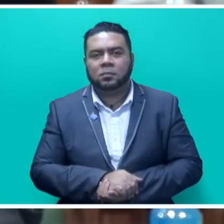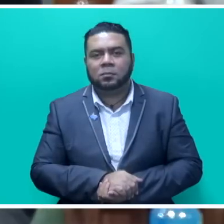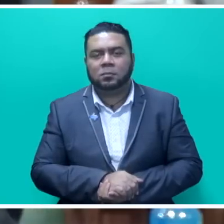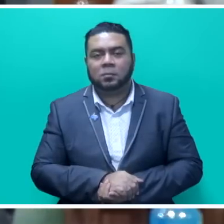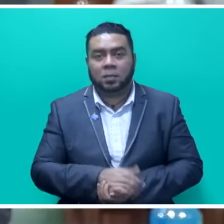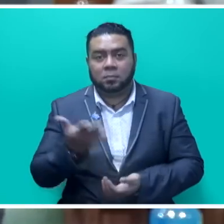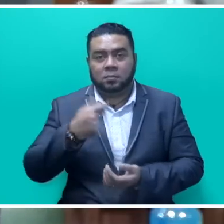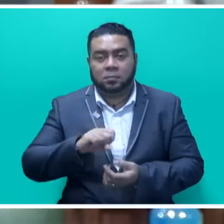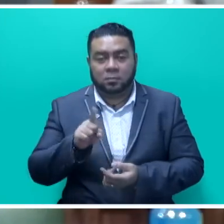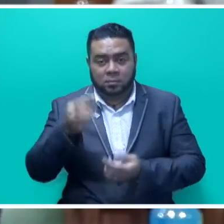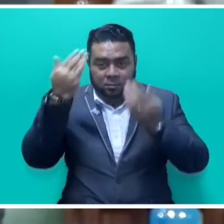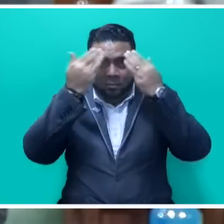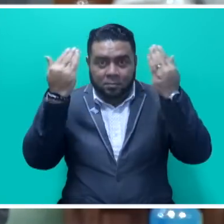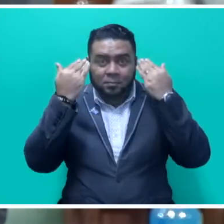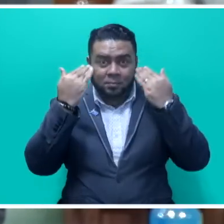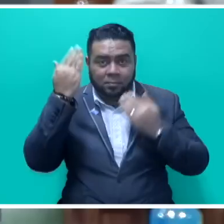Speaker Mahoday,